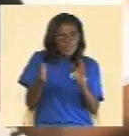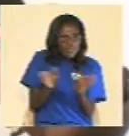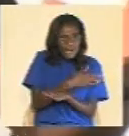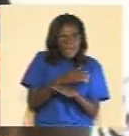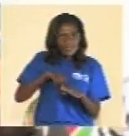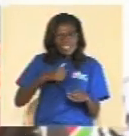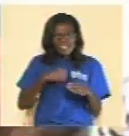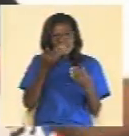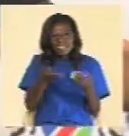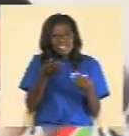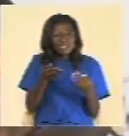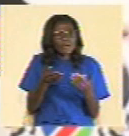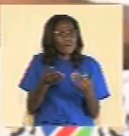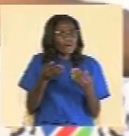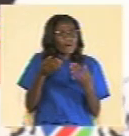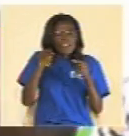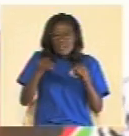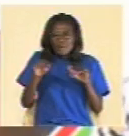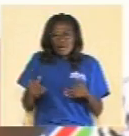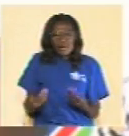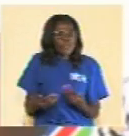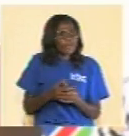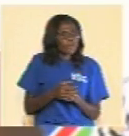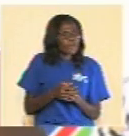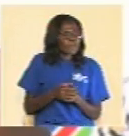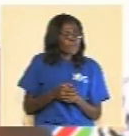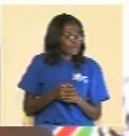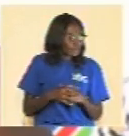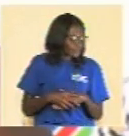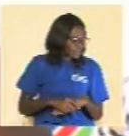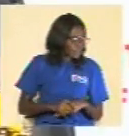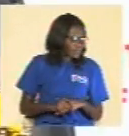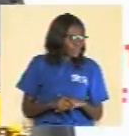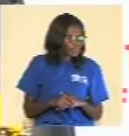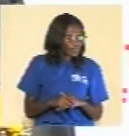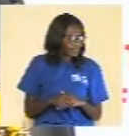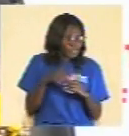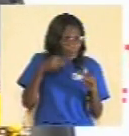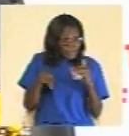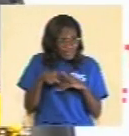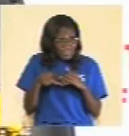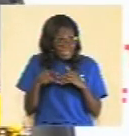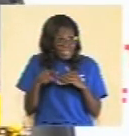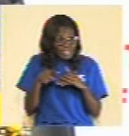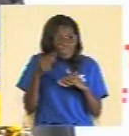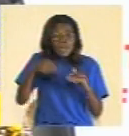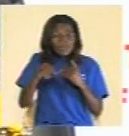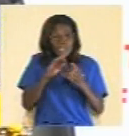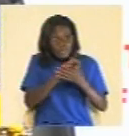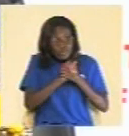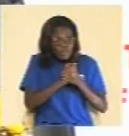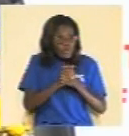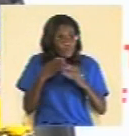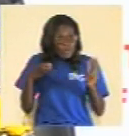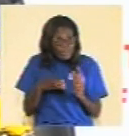is expected from the outside world, apart from the Ministry of Health? From outside world or from the outside community,